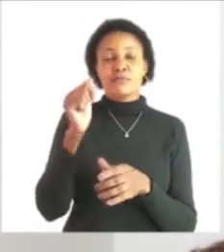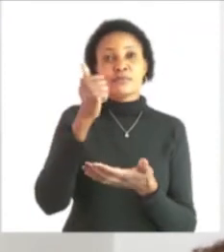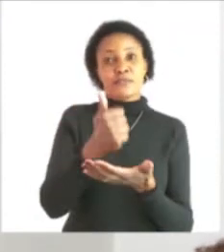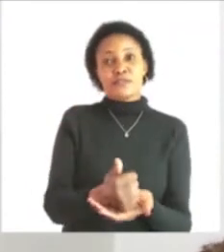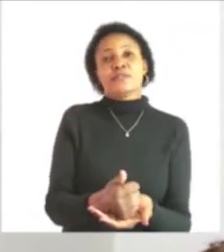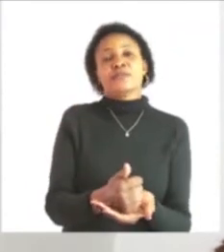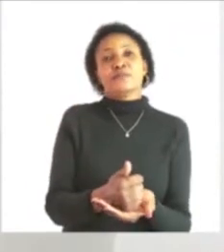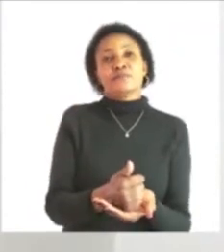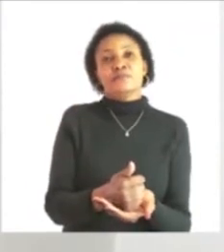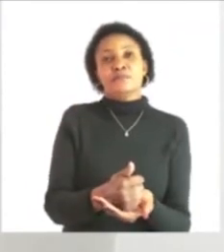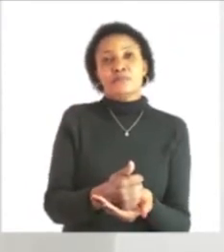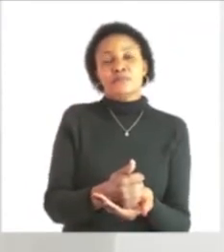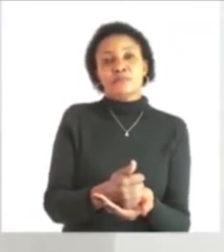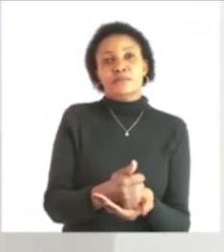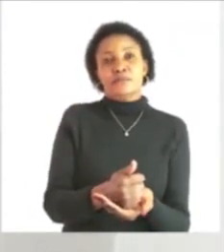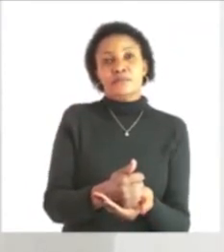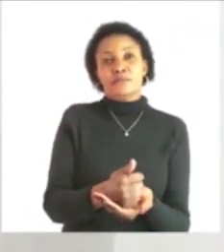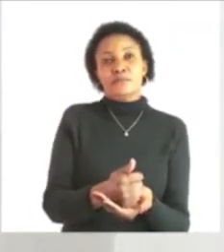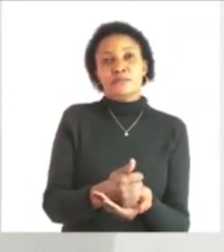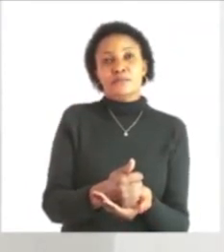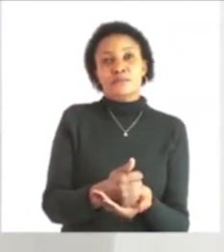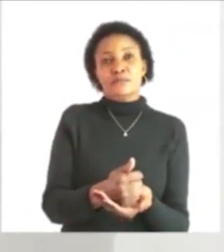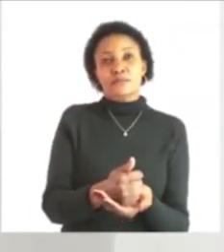We will sit.